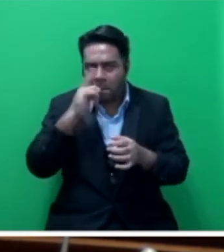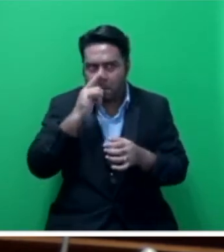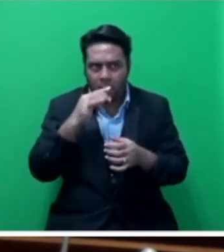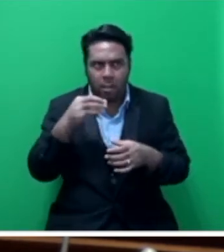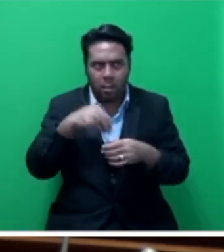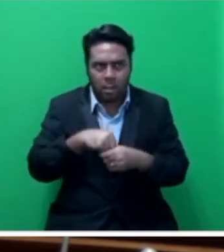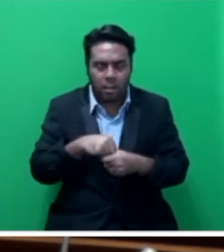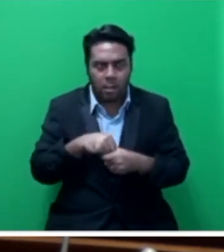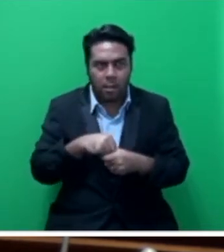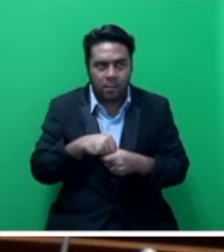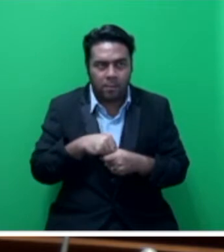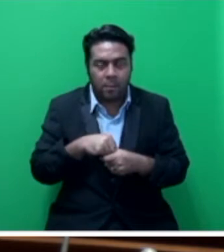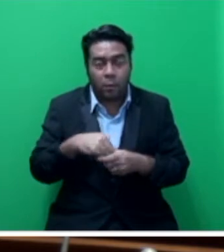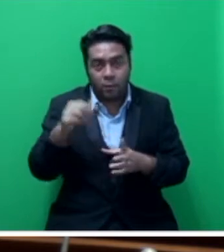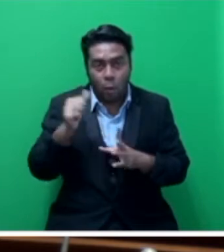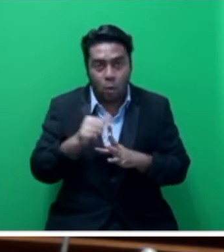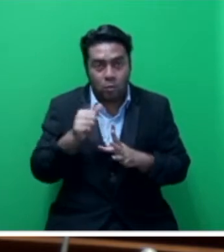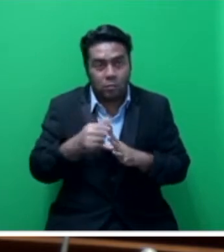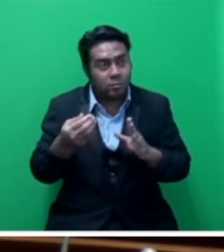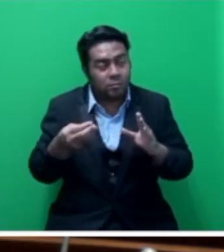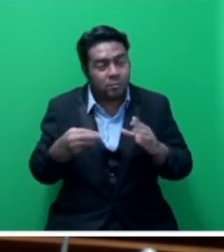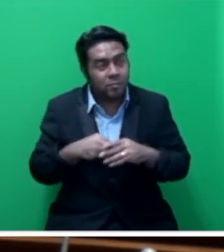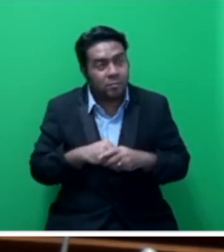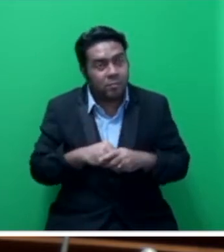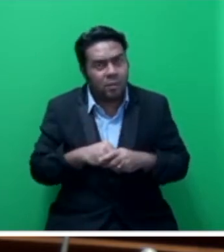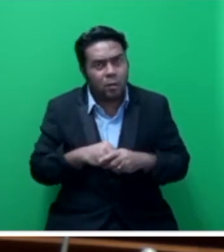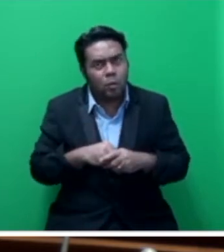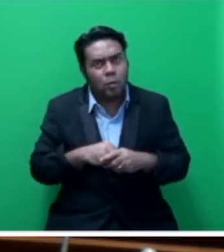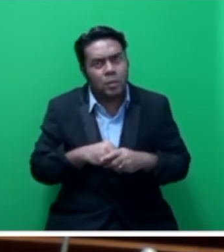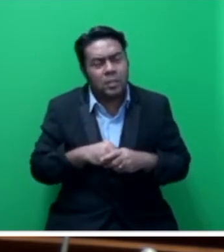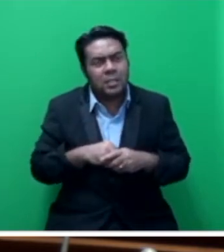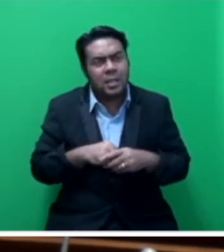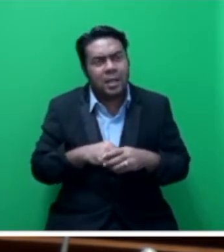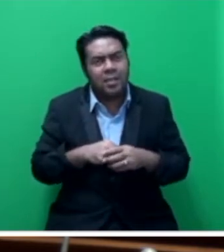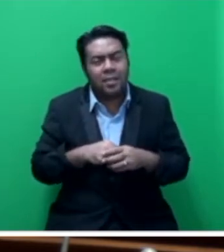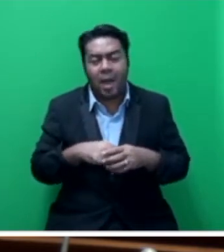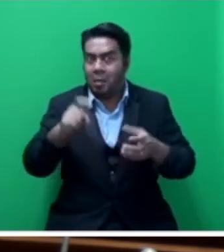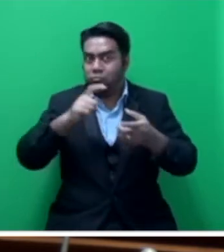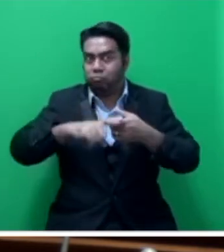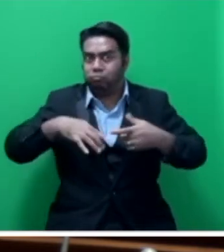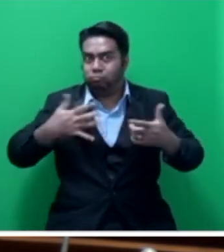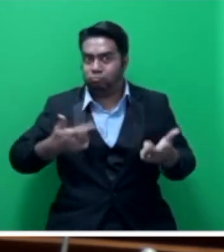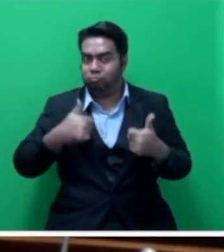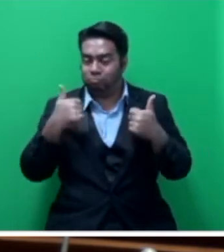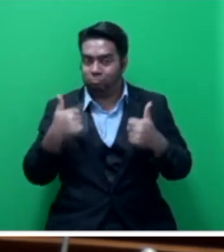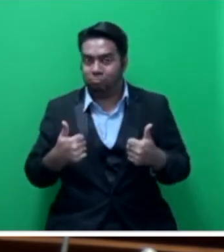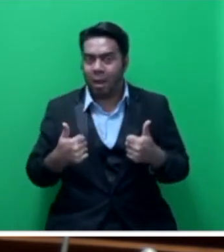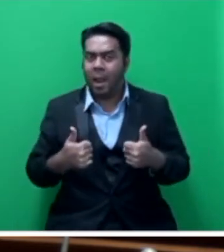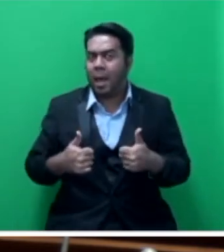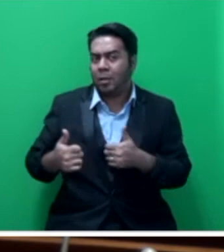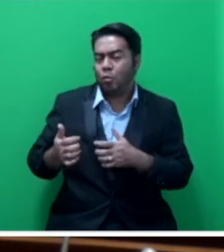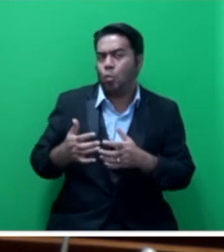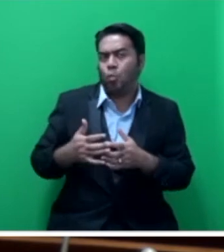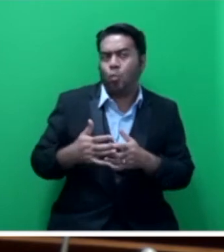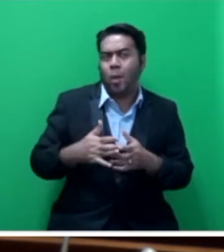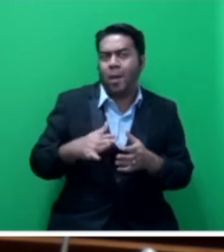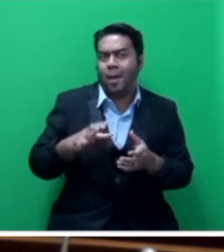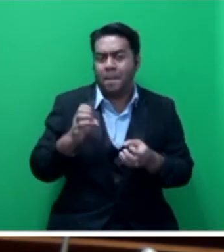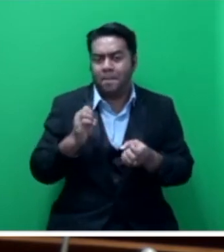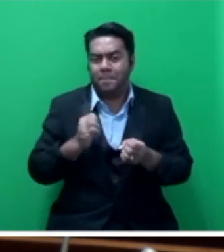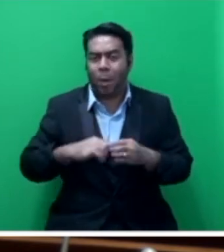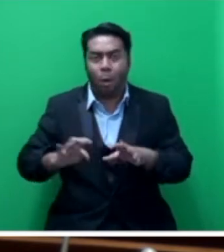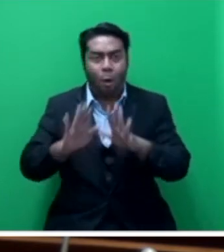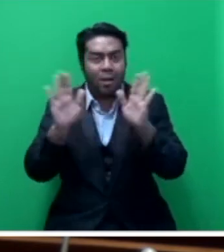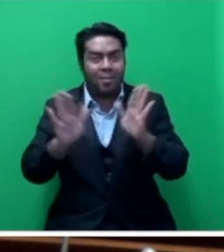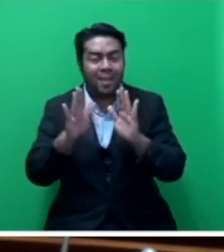we've also embarked on the luxury vacation in paradise, where tourists can safely enter and holiday in Fiji, with the quarantine